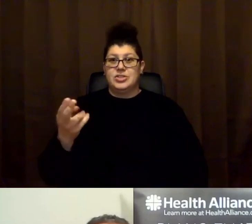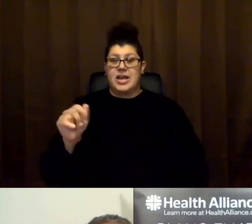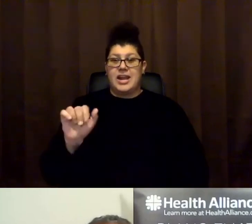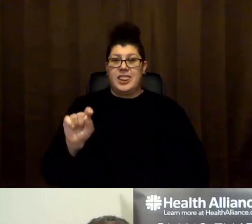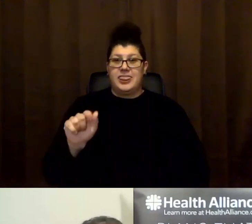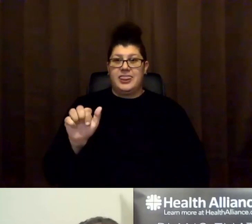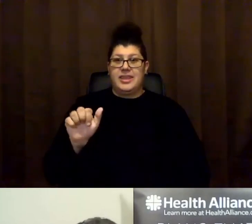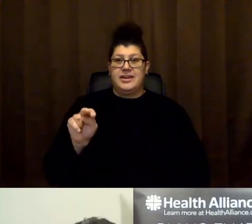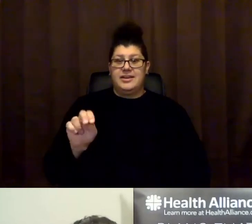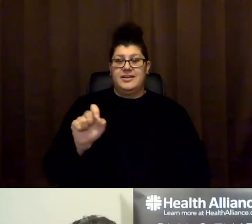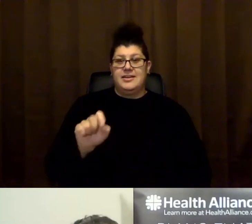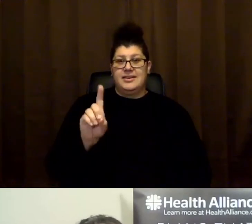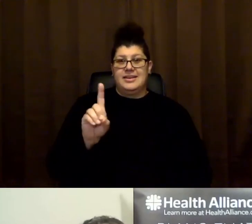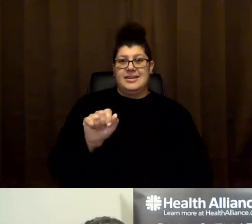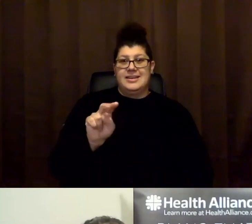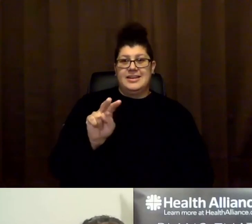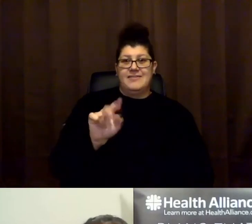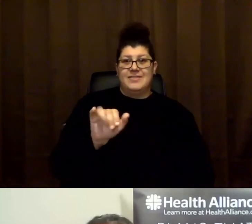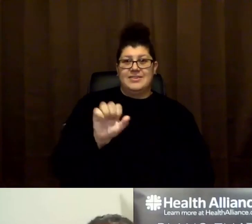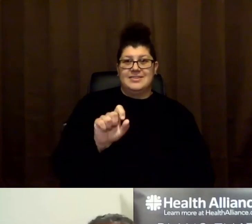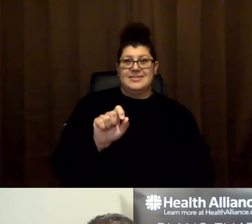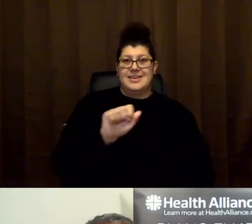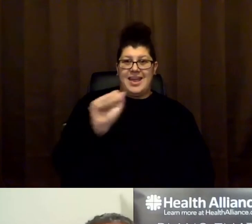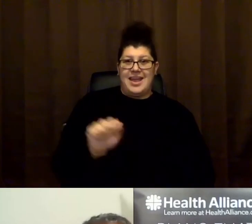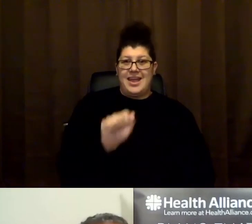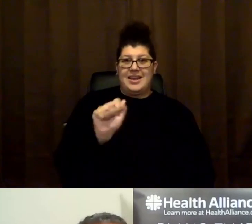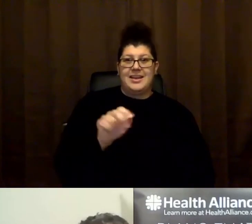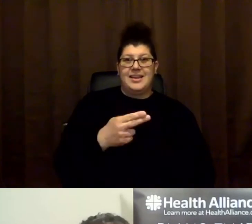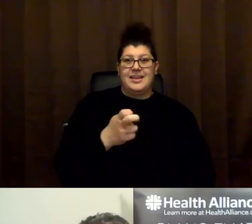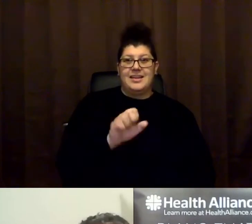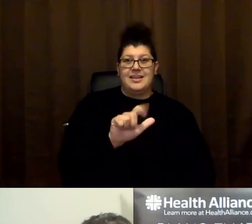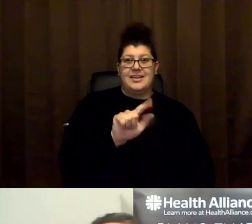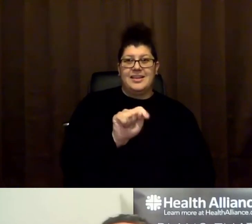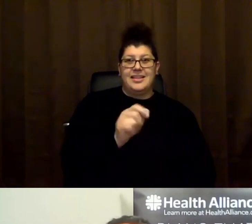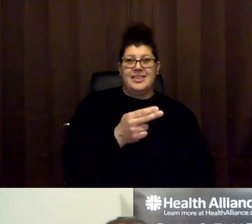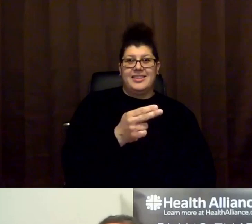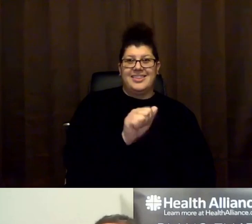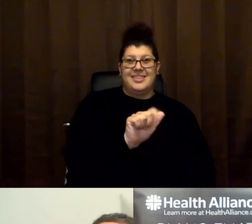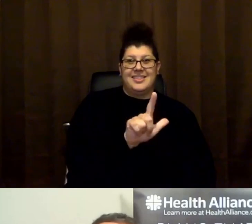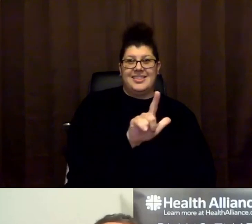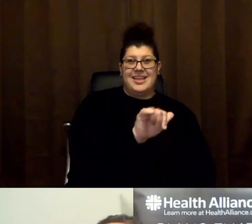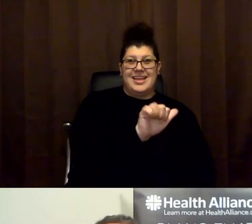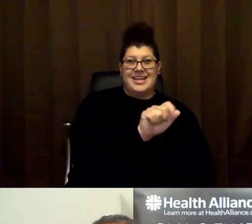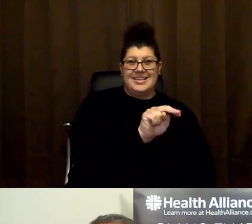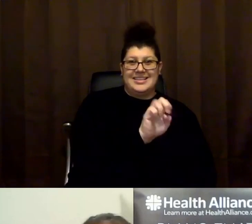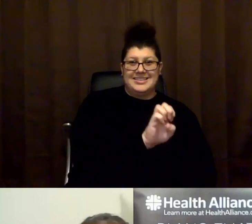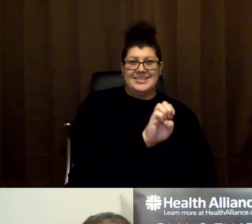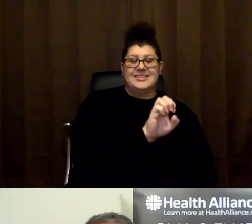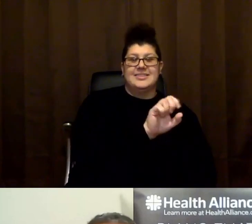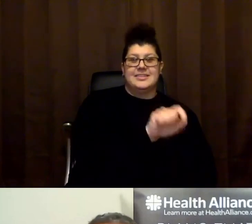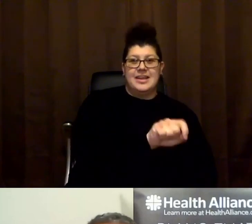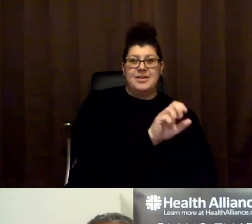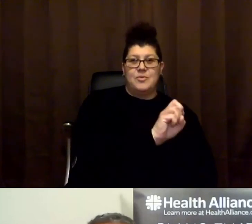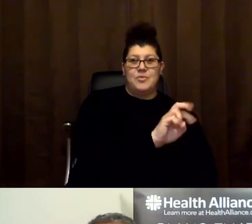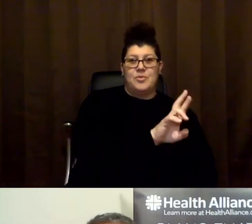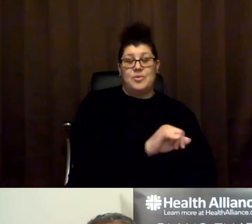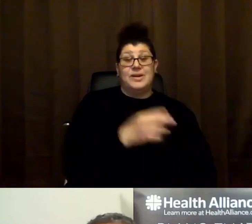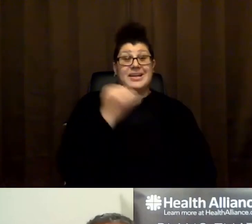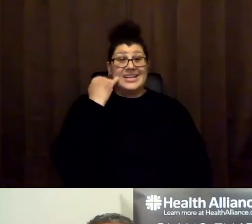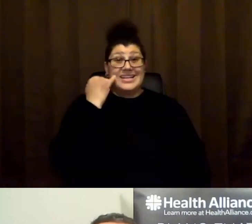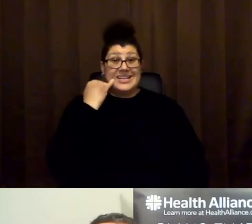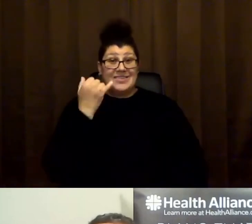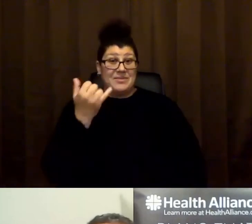Jonathan.davis@healthalliance.org works really well. But if you're like me, you like to actually speak with people face to face. So give me a call. The phone number